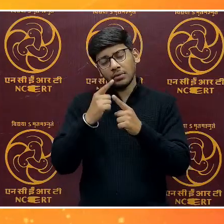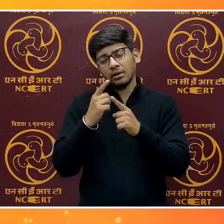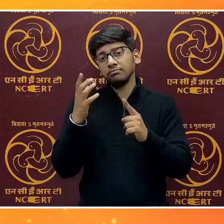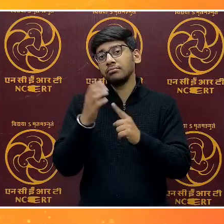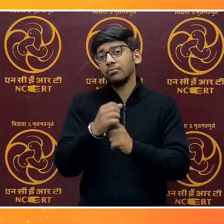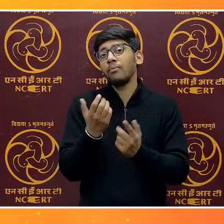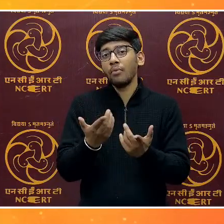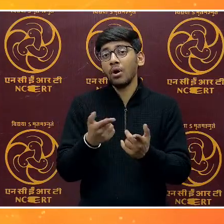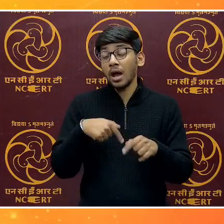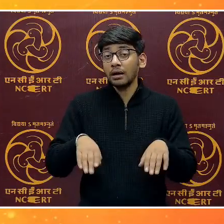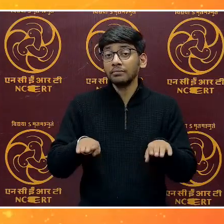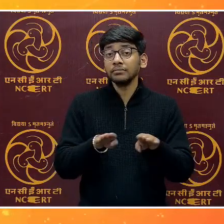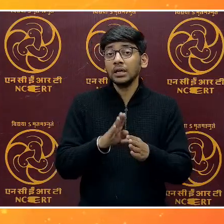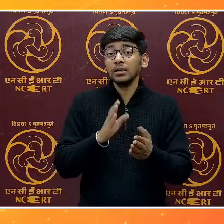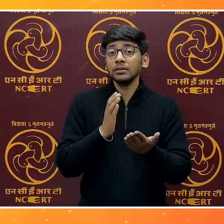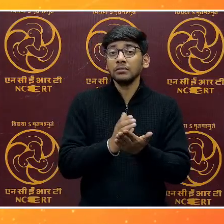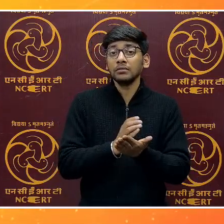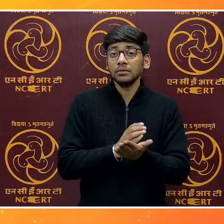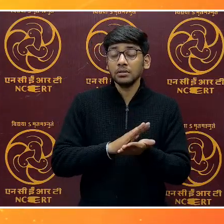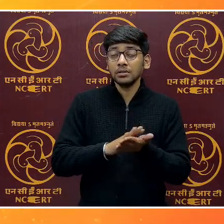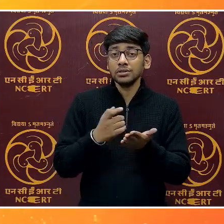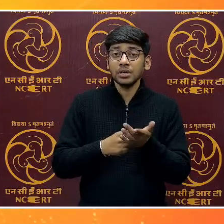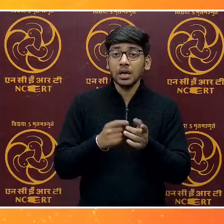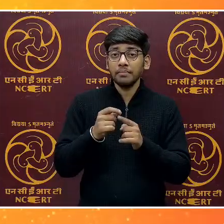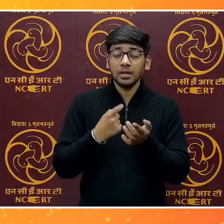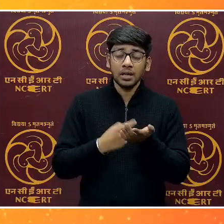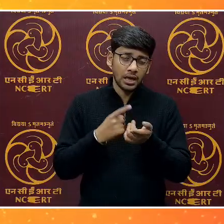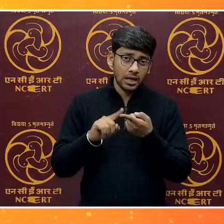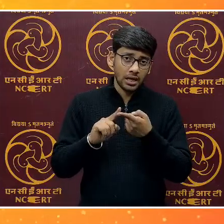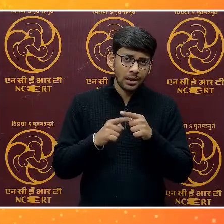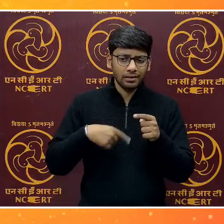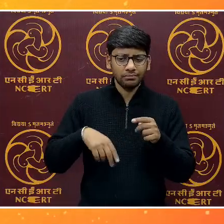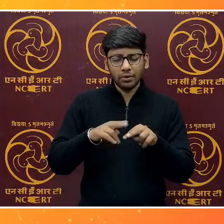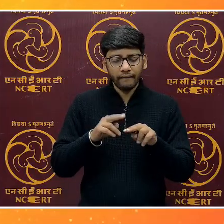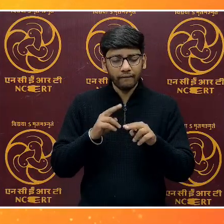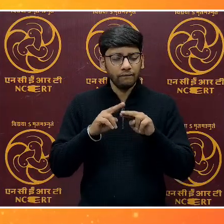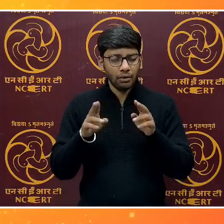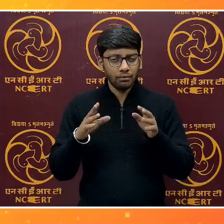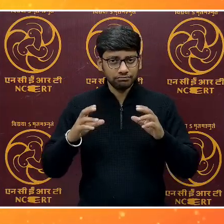this, it's a wrap. This is me, Harpreet Kaur, signing off. You take good care of yourself